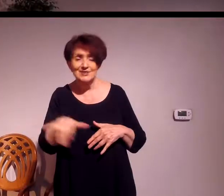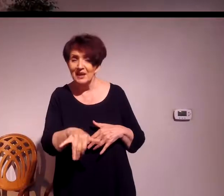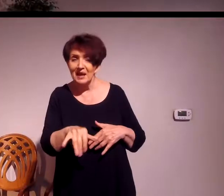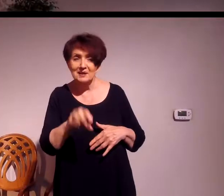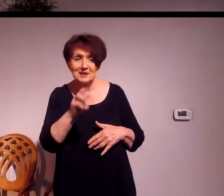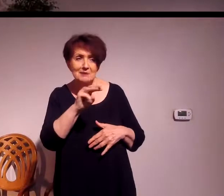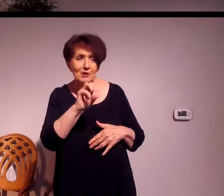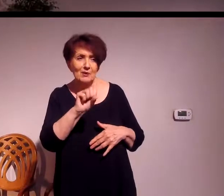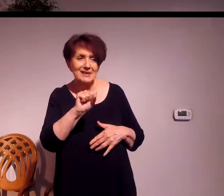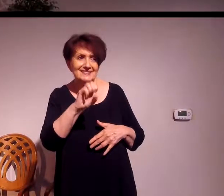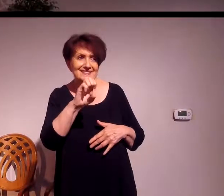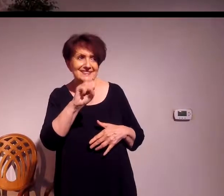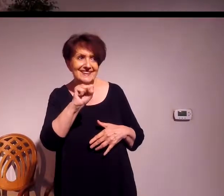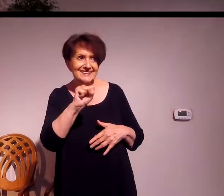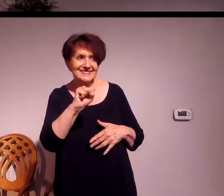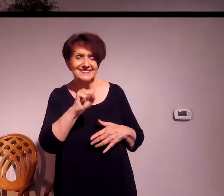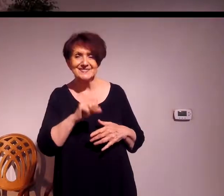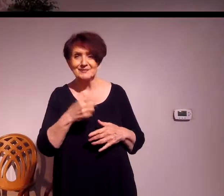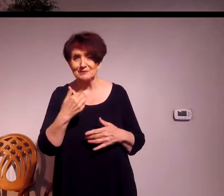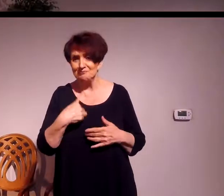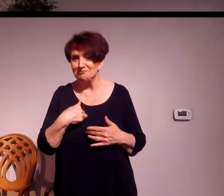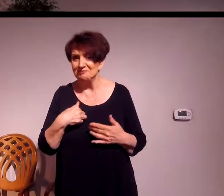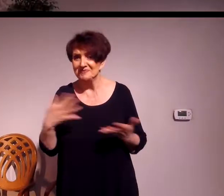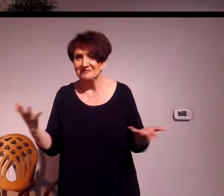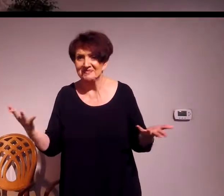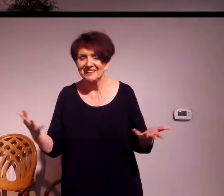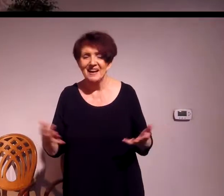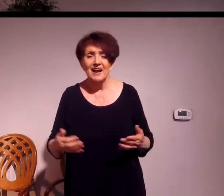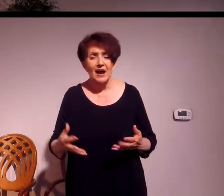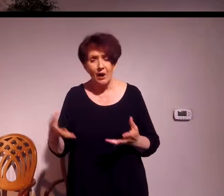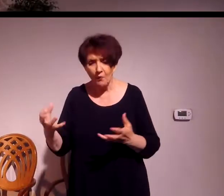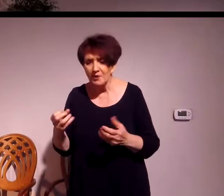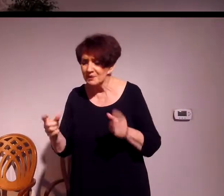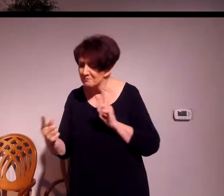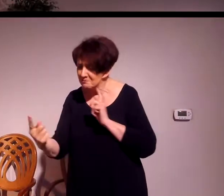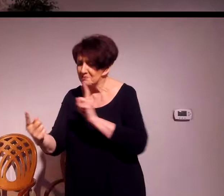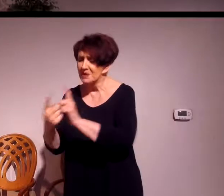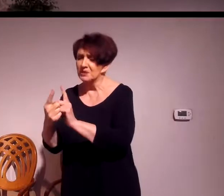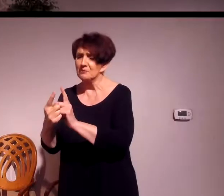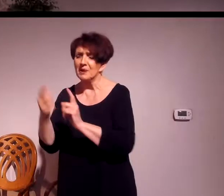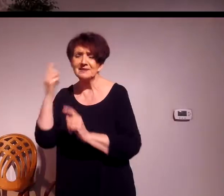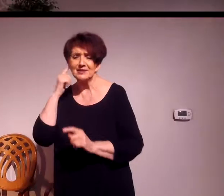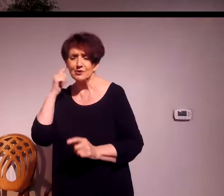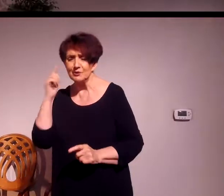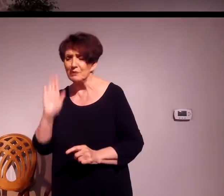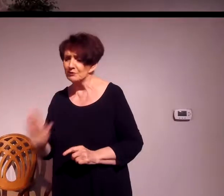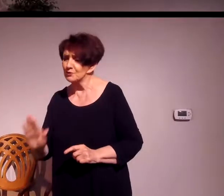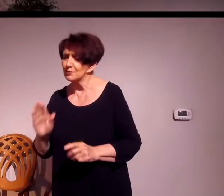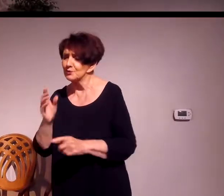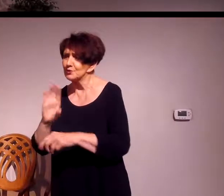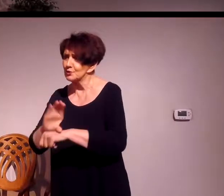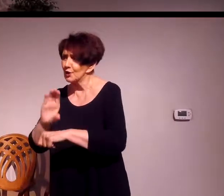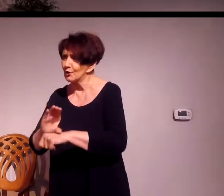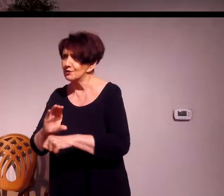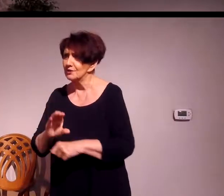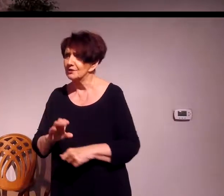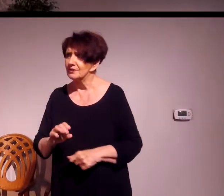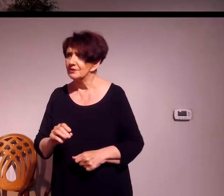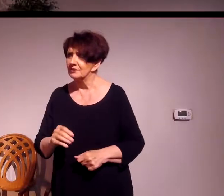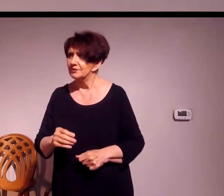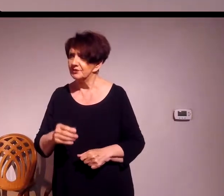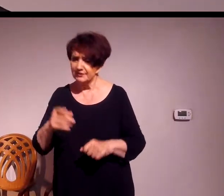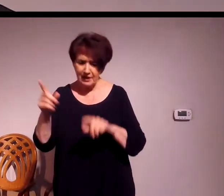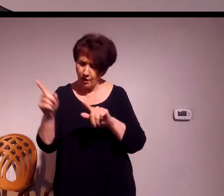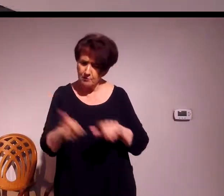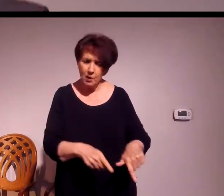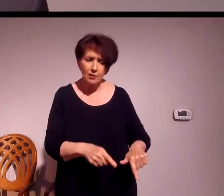know? And I ran up to her, and I said, I've been dying to meet you. I've been hearing about your church. And she said, oh, well, come on down. You know, we get